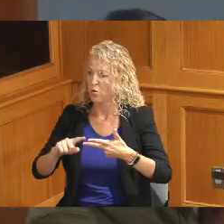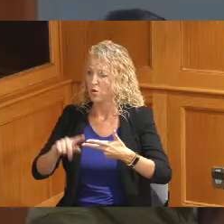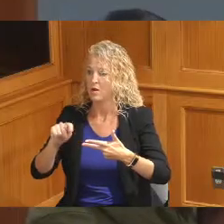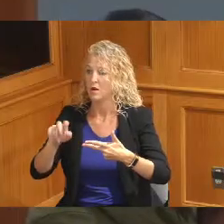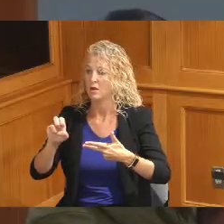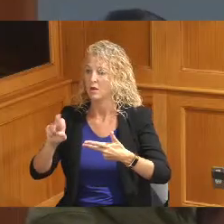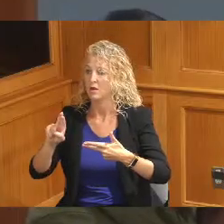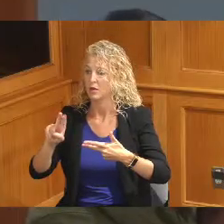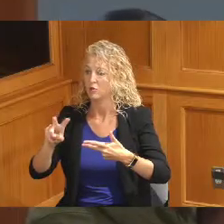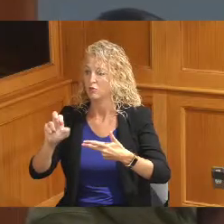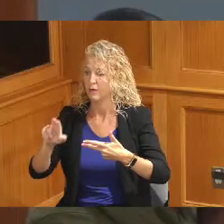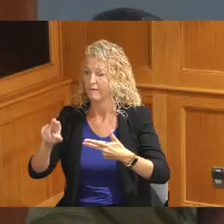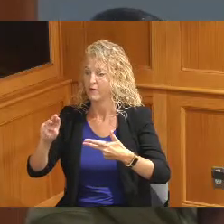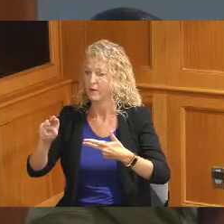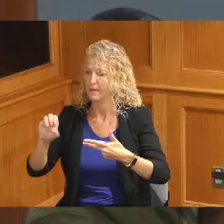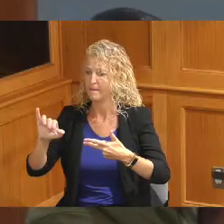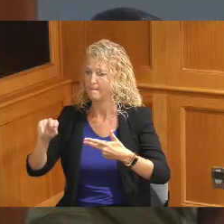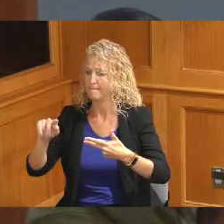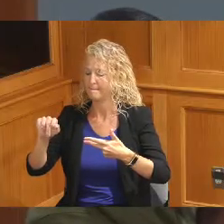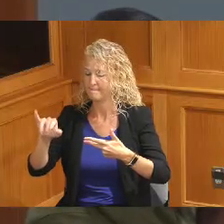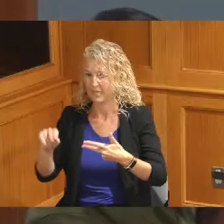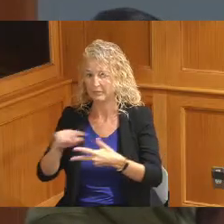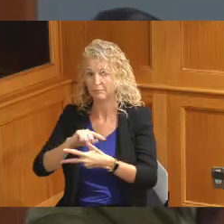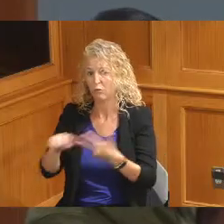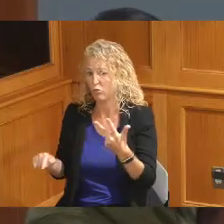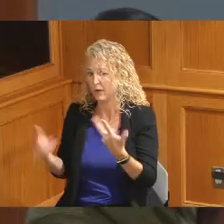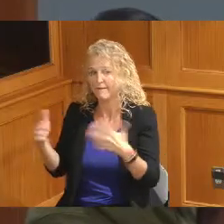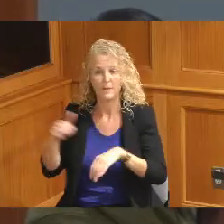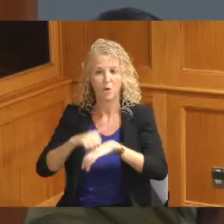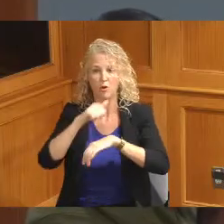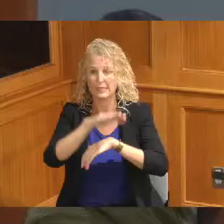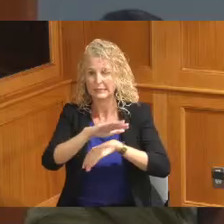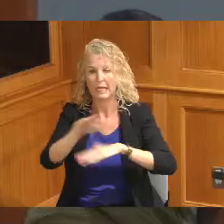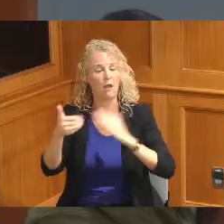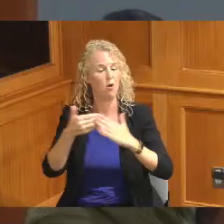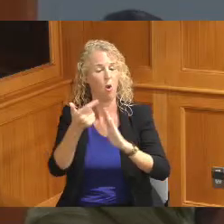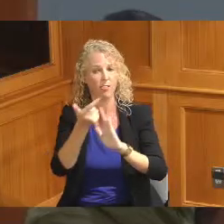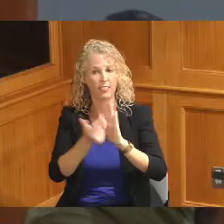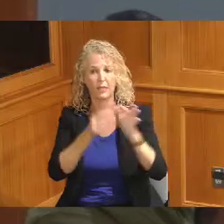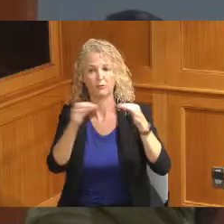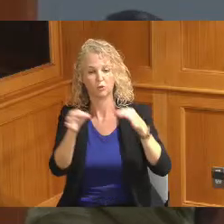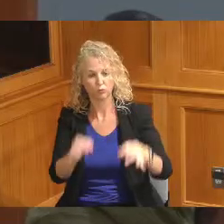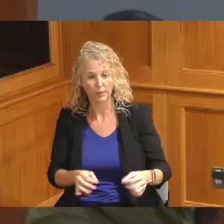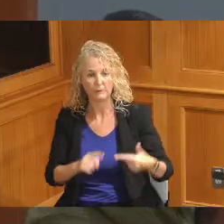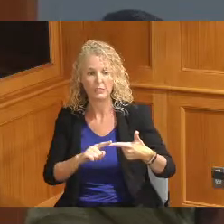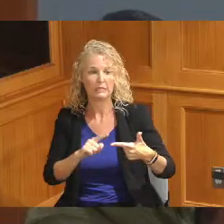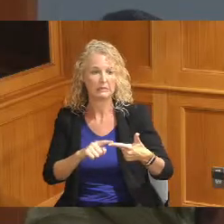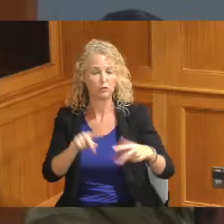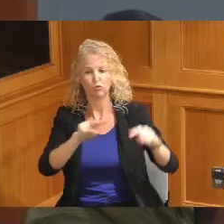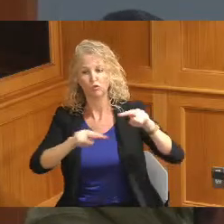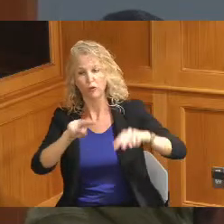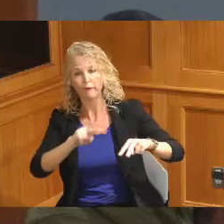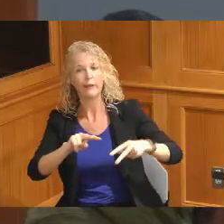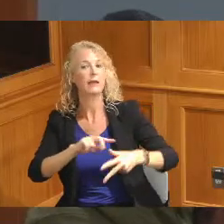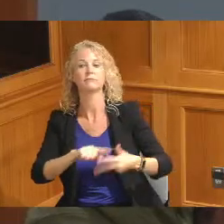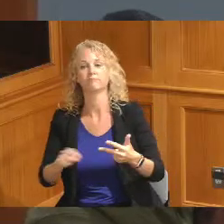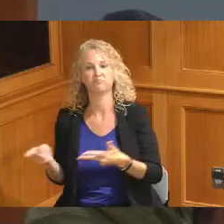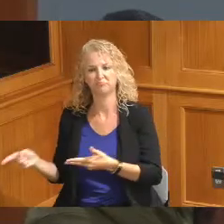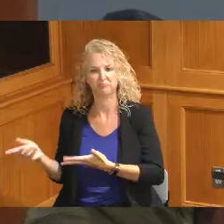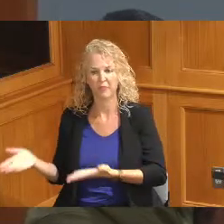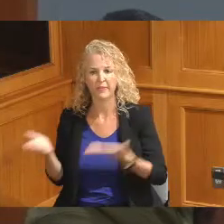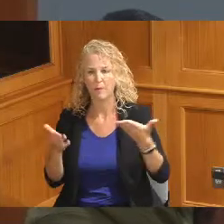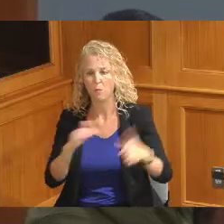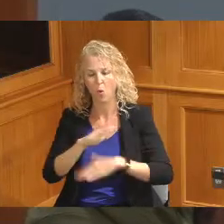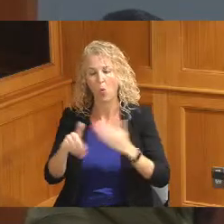petitioners have prepared and submitted survey plats and legal descriptions of the proposed vacated areas for review by the